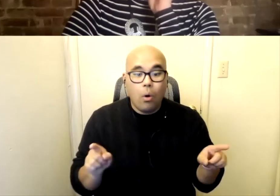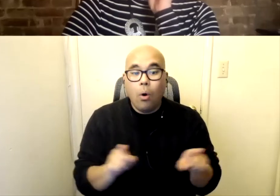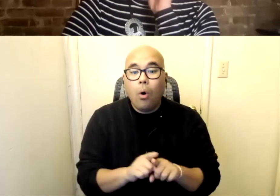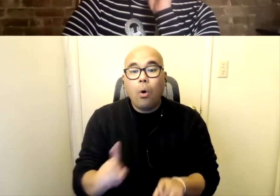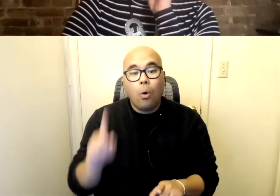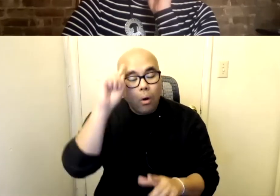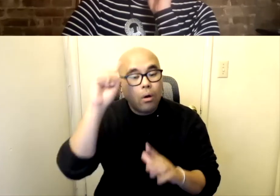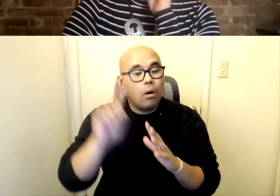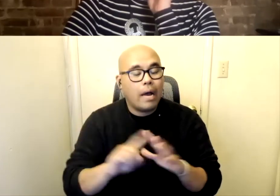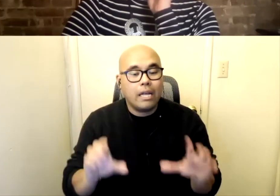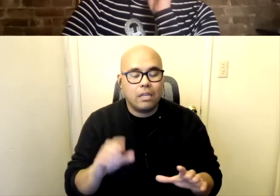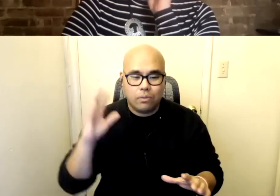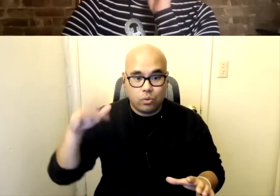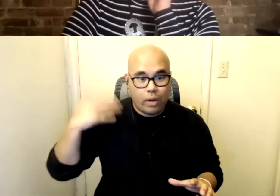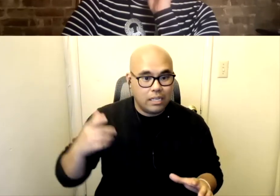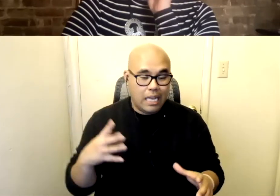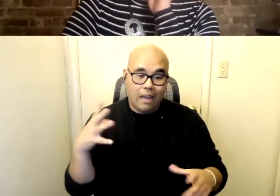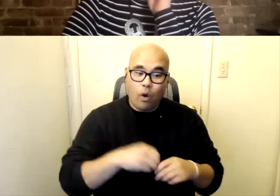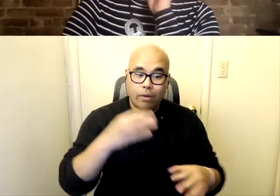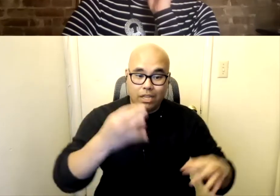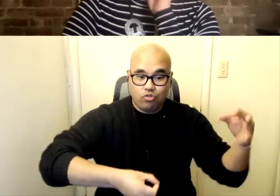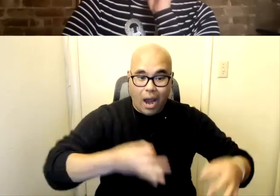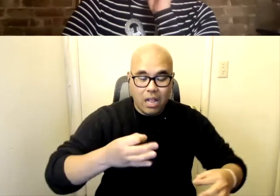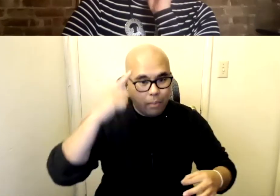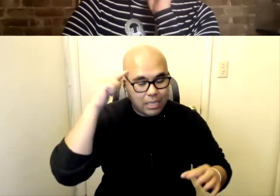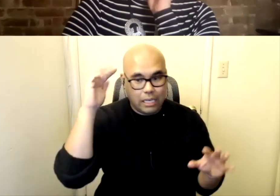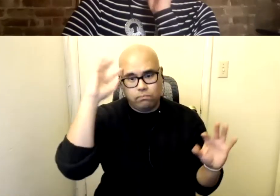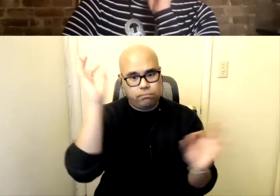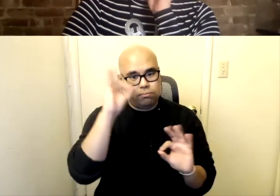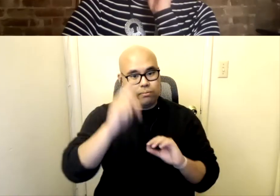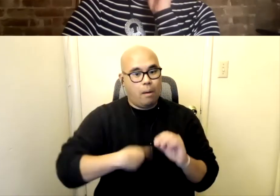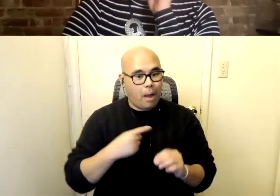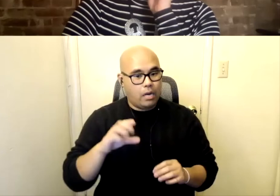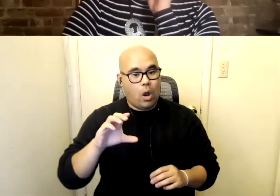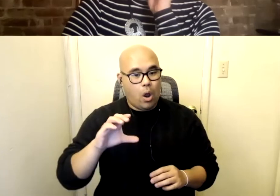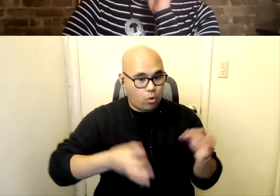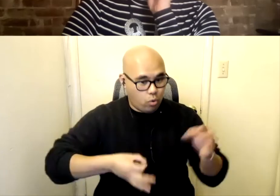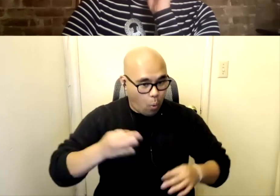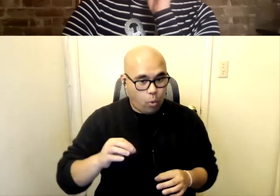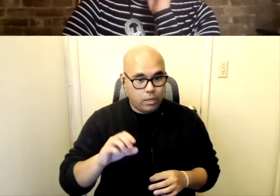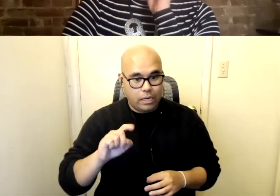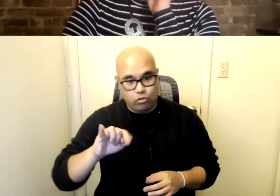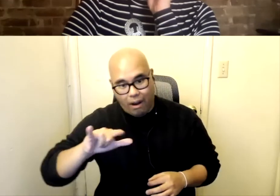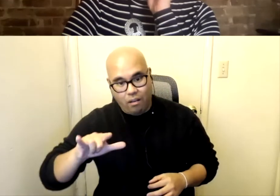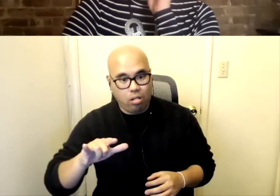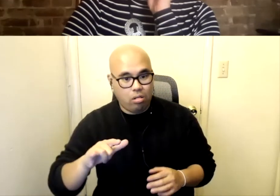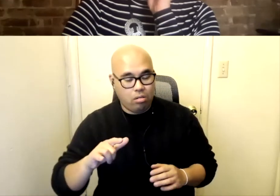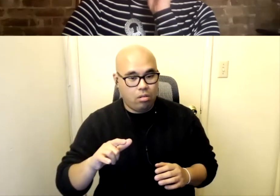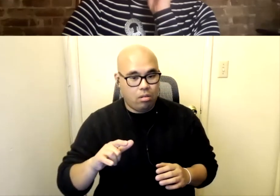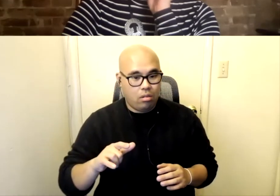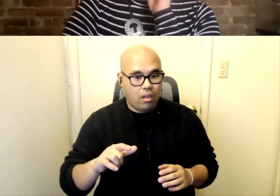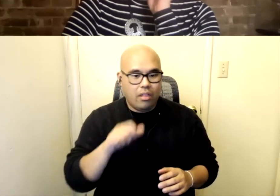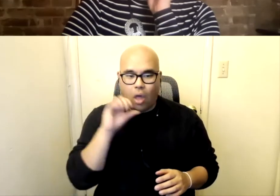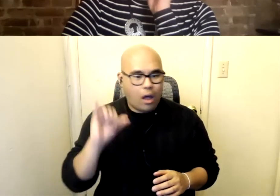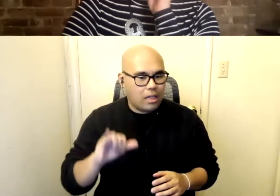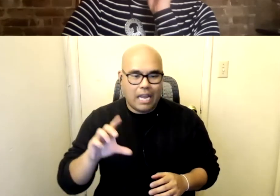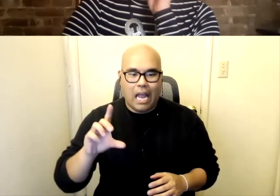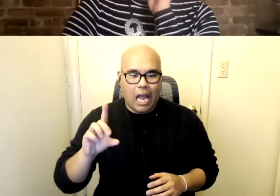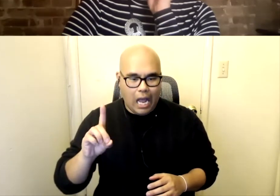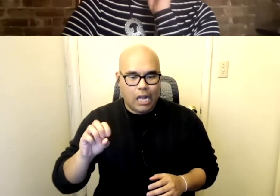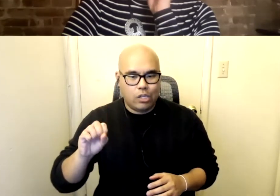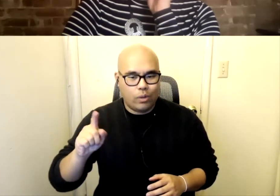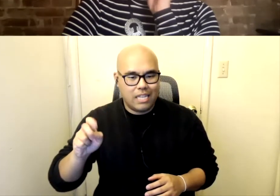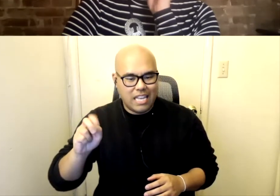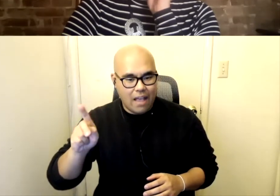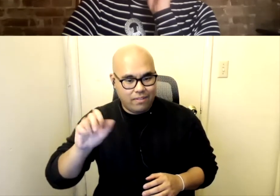do with the trial because I don't know anything about trials. Um, Unlike Dostoevsky, who was a huge fan of